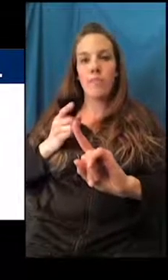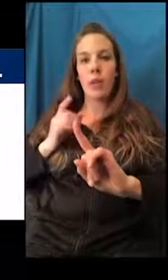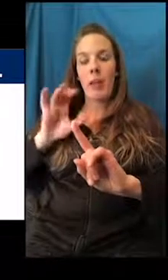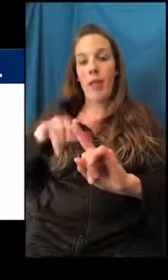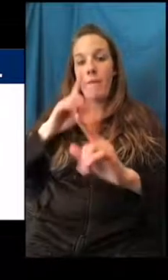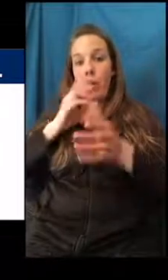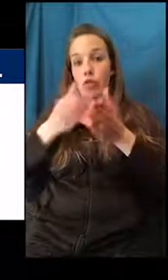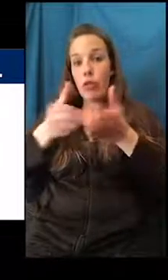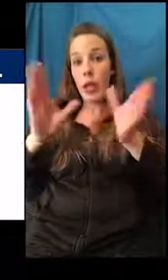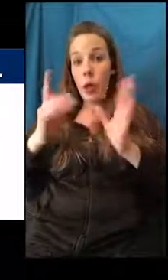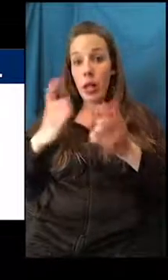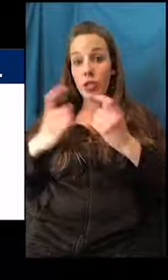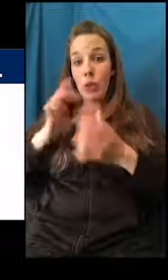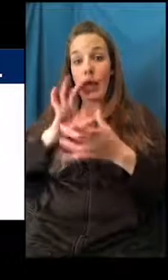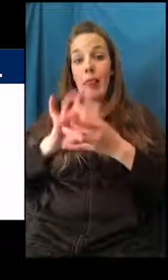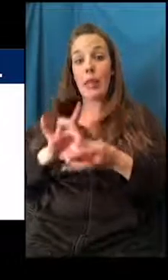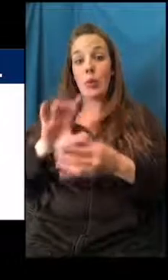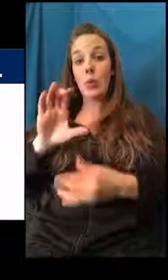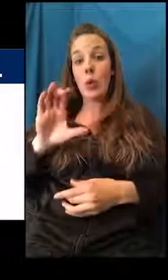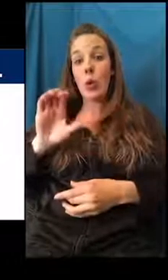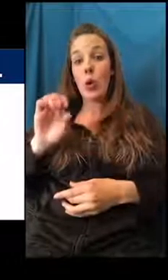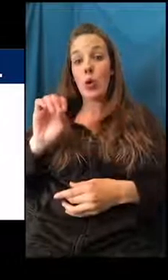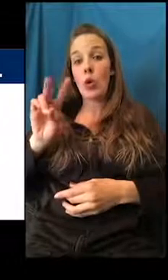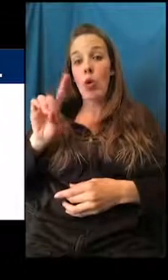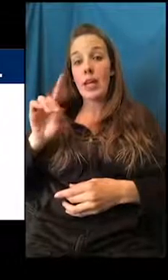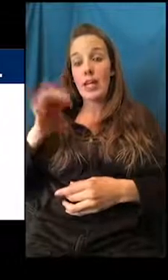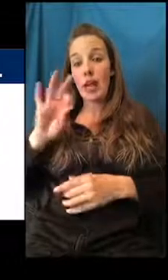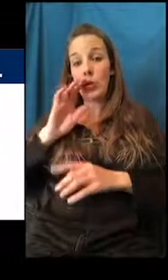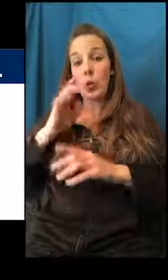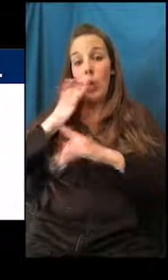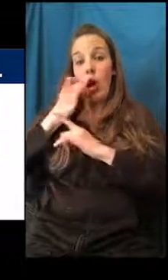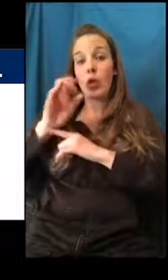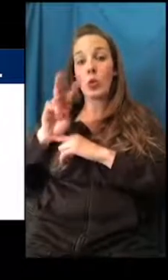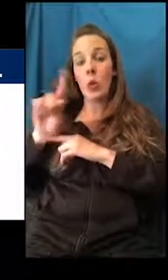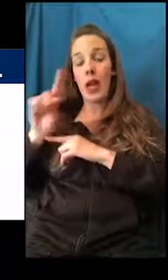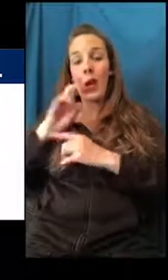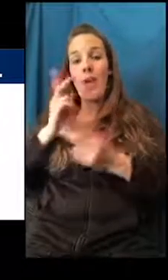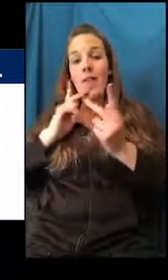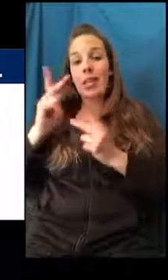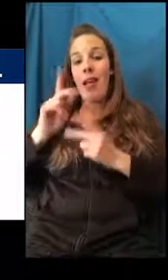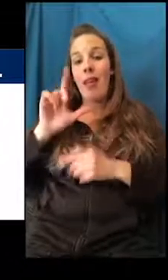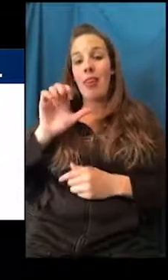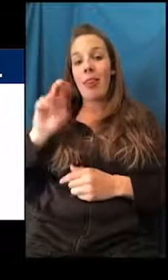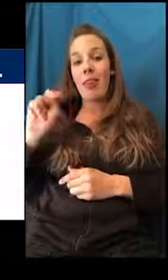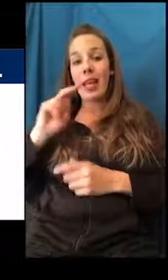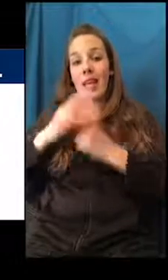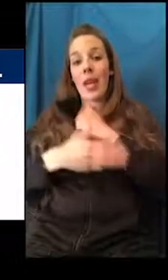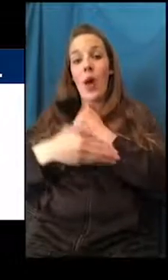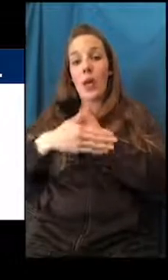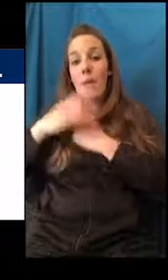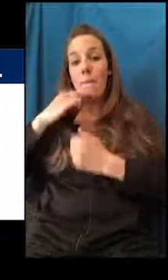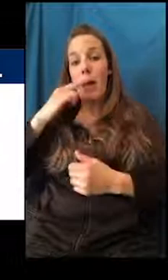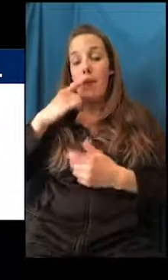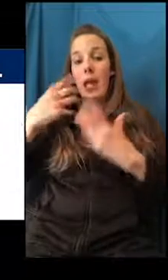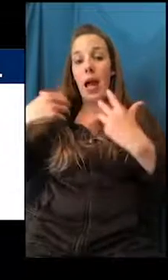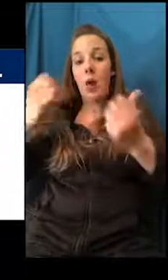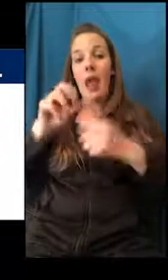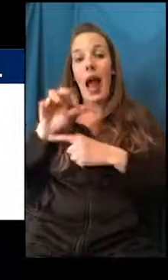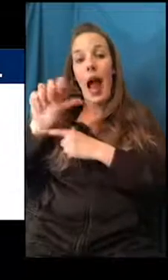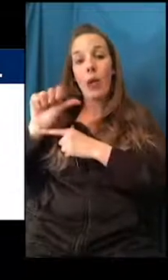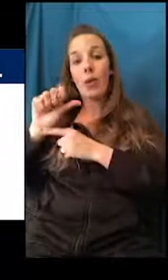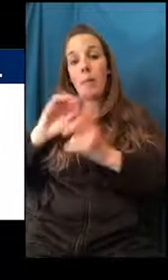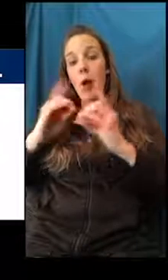about COVID-19, you can call 211 or visit Linn County Public Health's Iowa Department of Public Health or CDC websites for